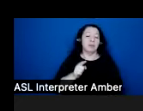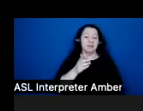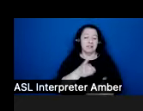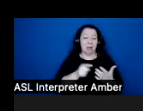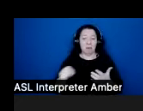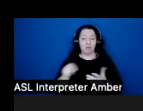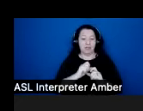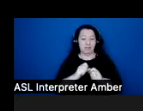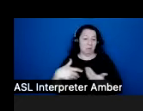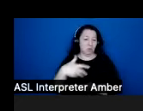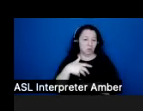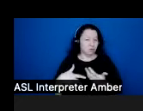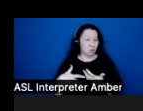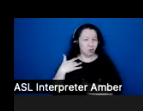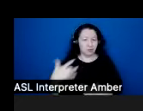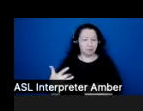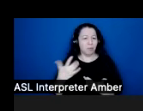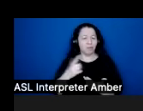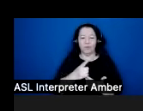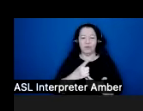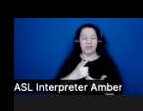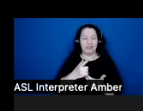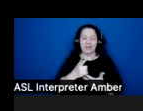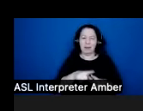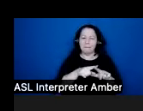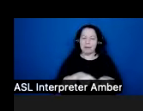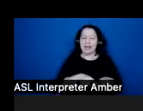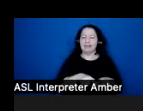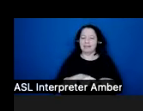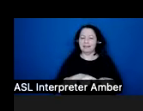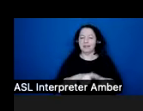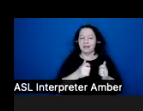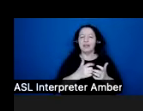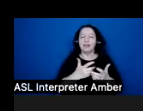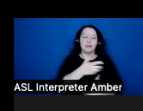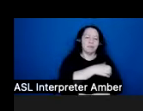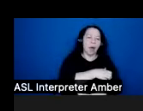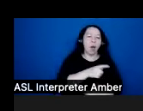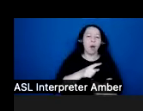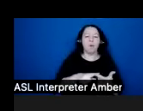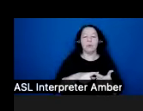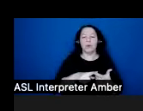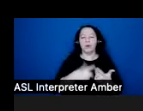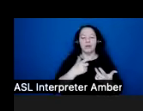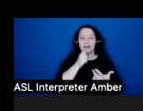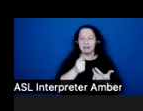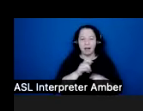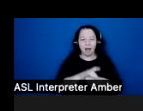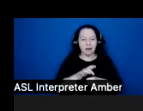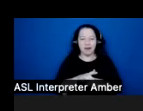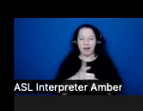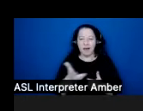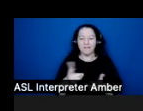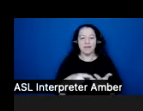rooted in power. And again, like we just mentioned about the oppression piece, right, that we covered the other day. It's